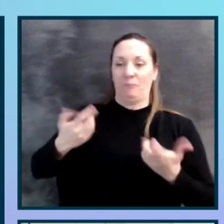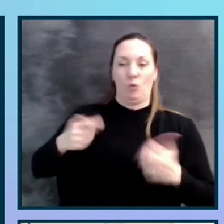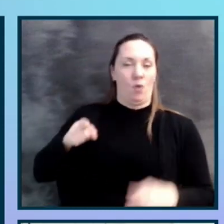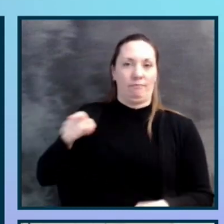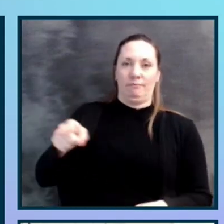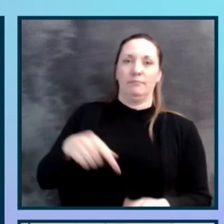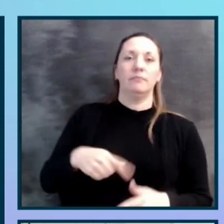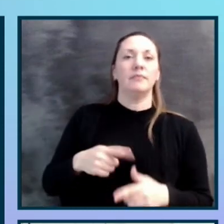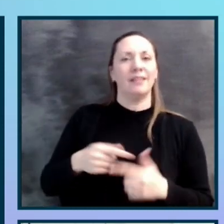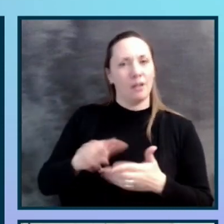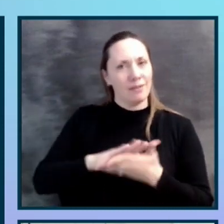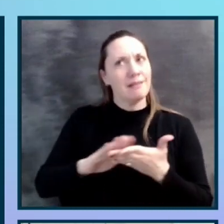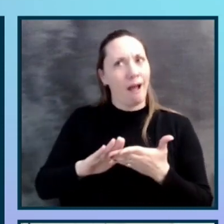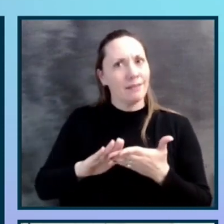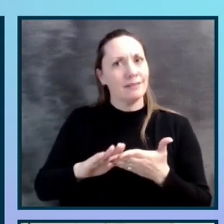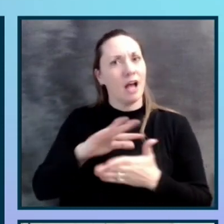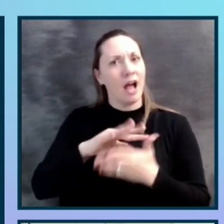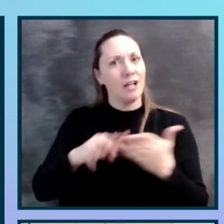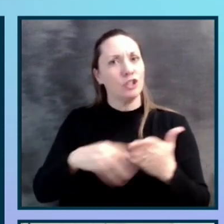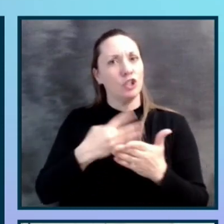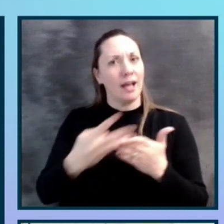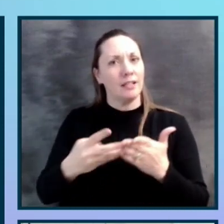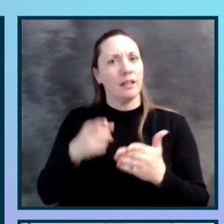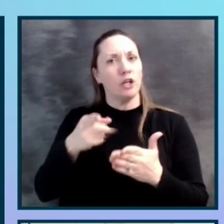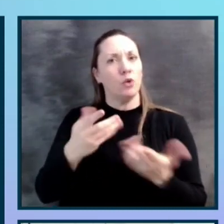a nice little agenda that just shows you what you want.